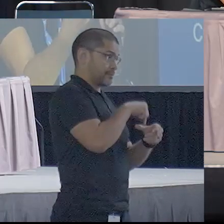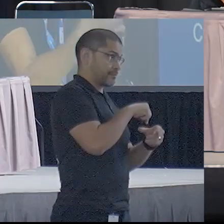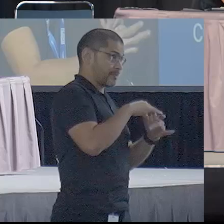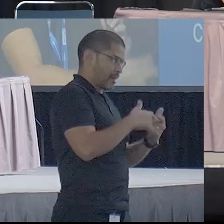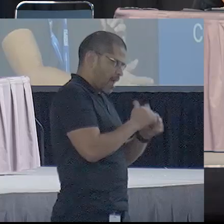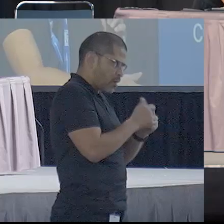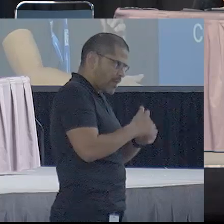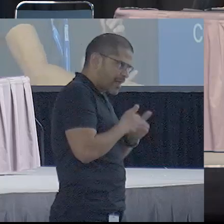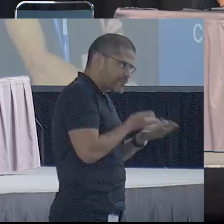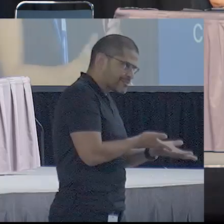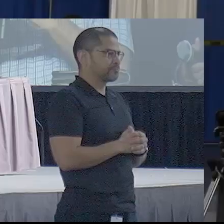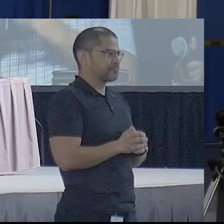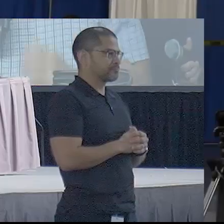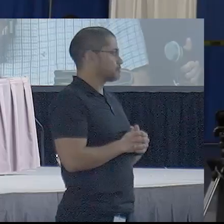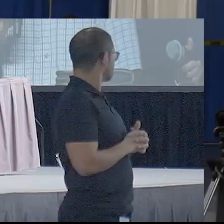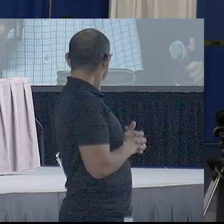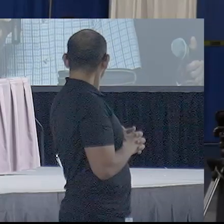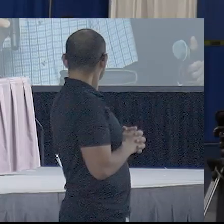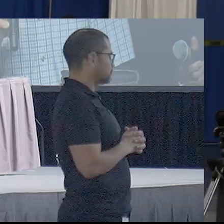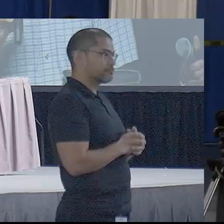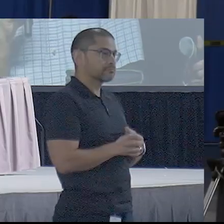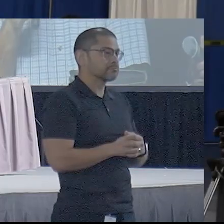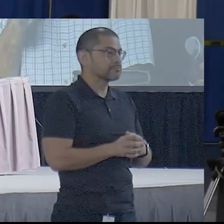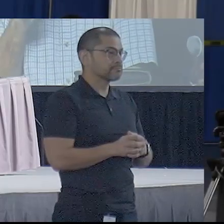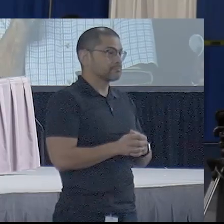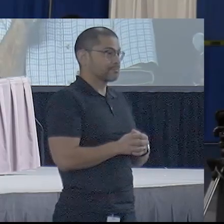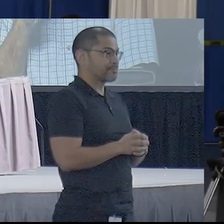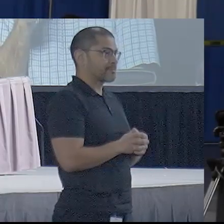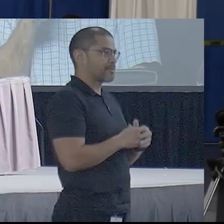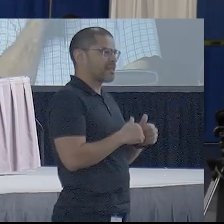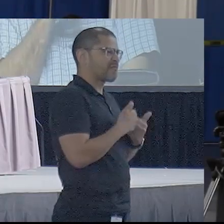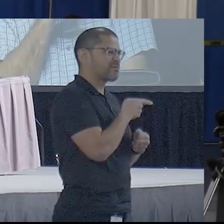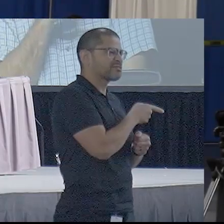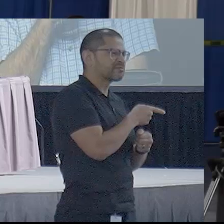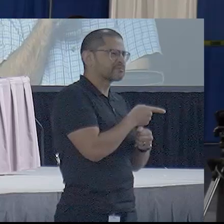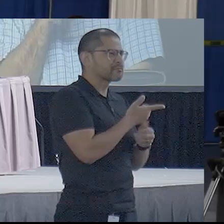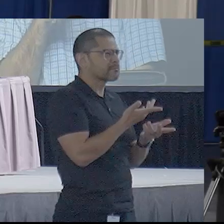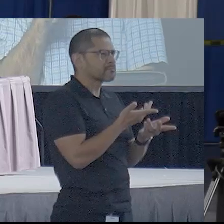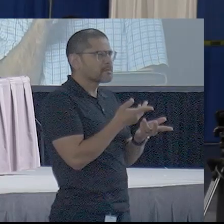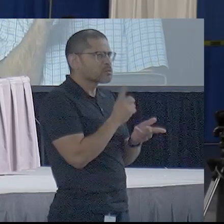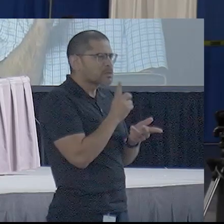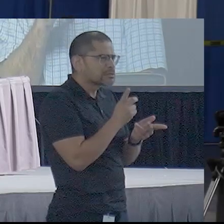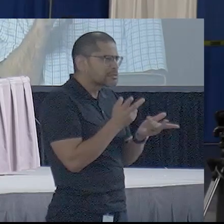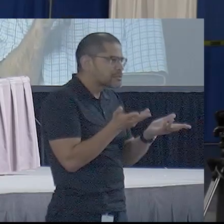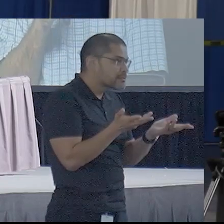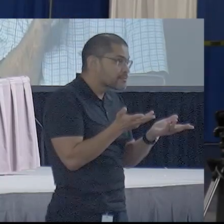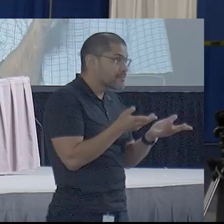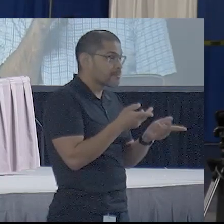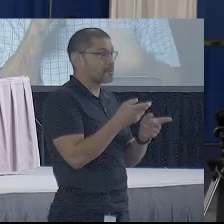and educational opportunity? This event keeps it real for people. You have an exhibit hall full of